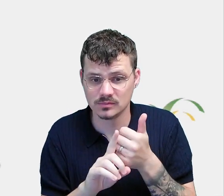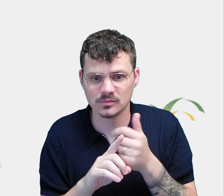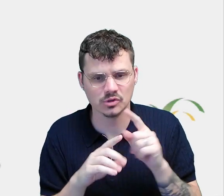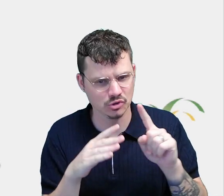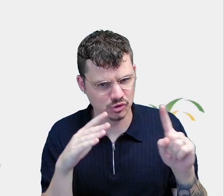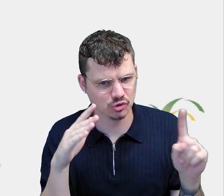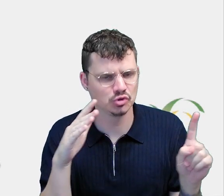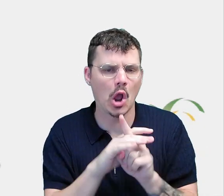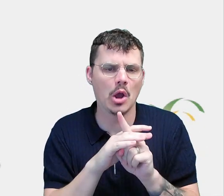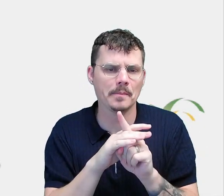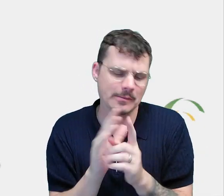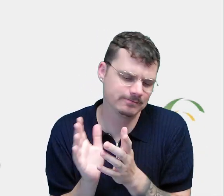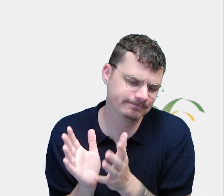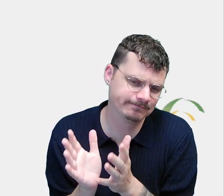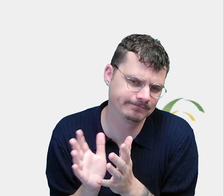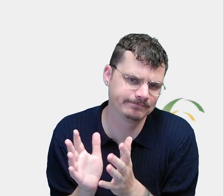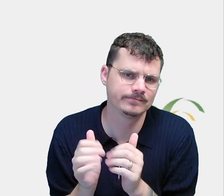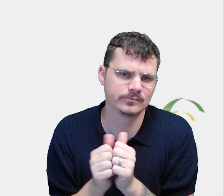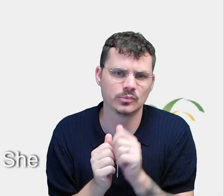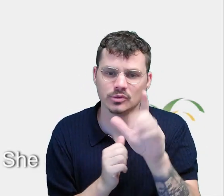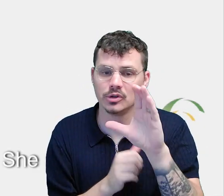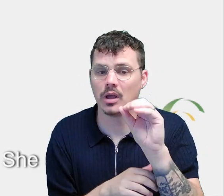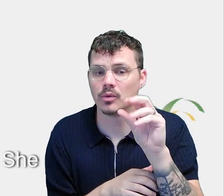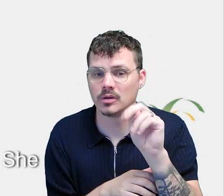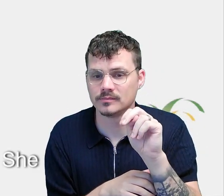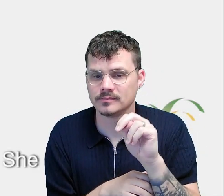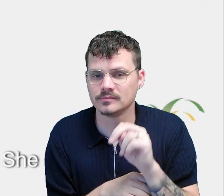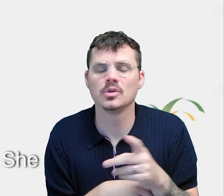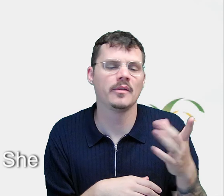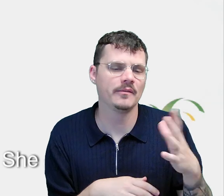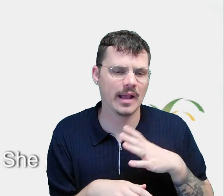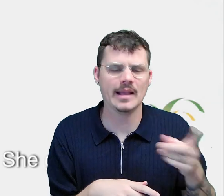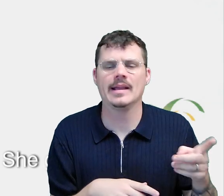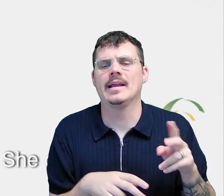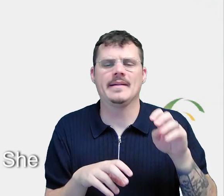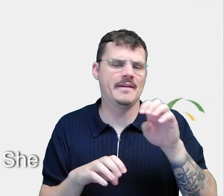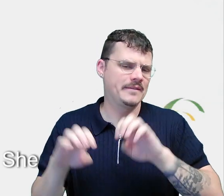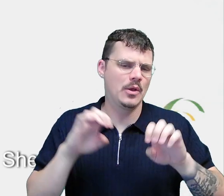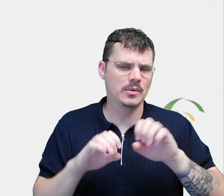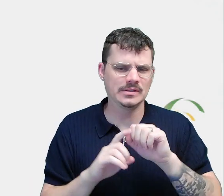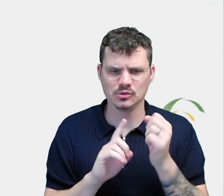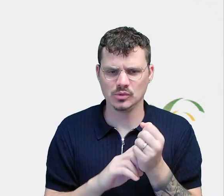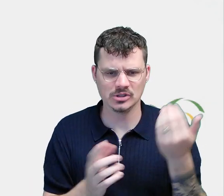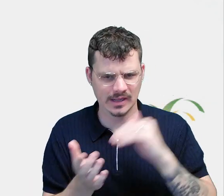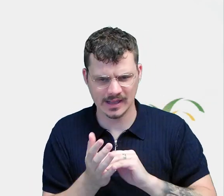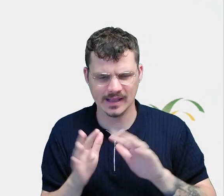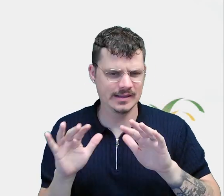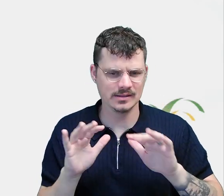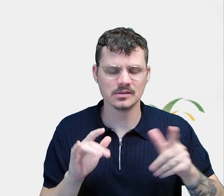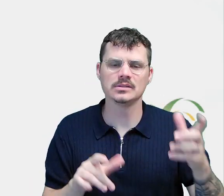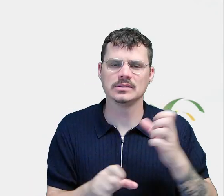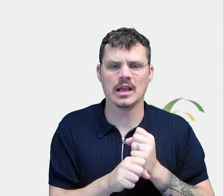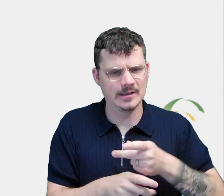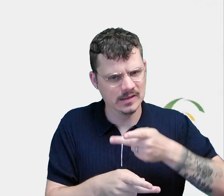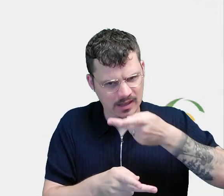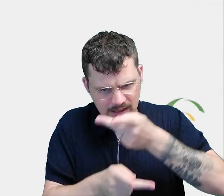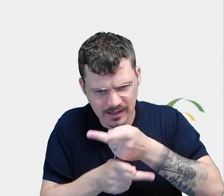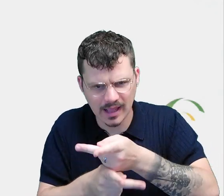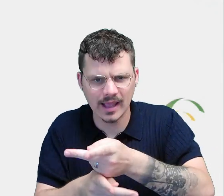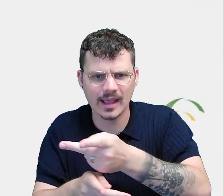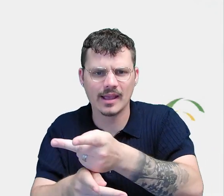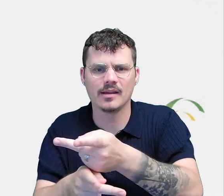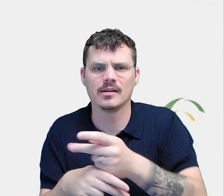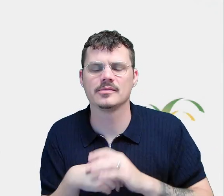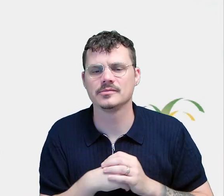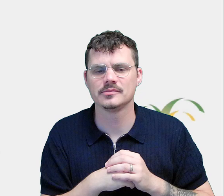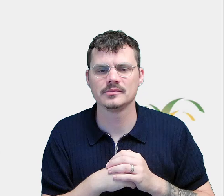showed up to keep her company. So they reevaluated the whole situation. She got stupendous care after